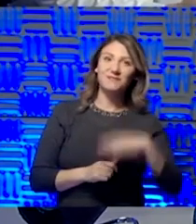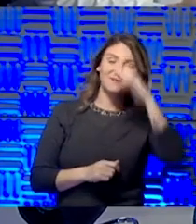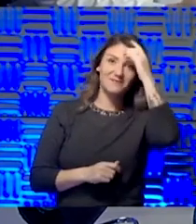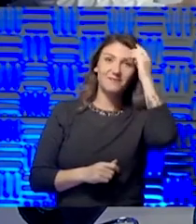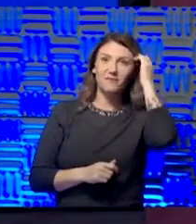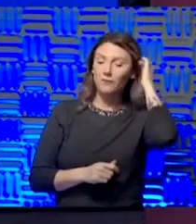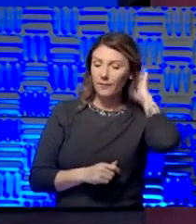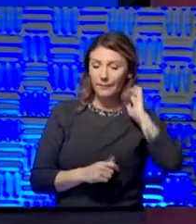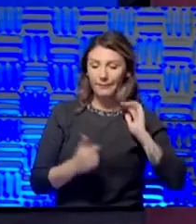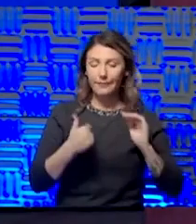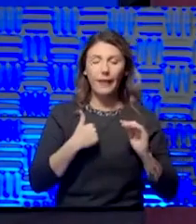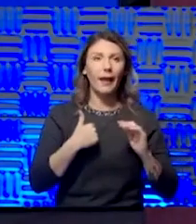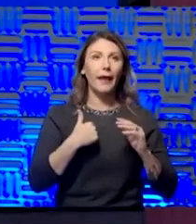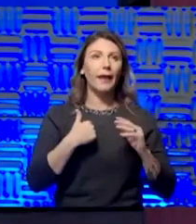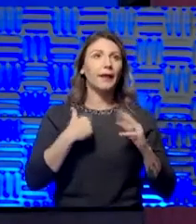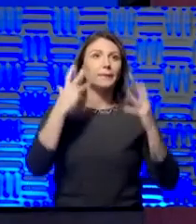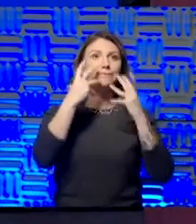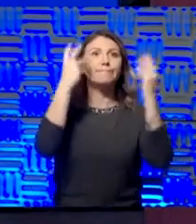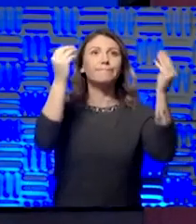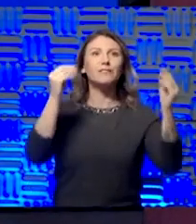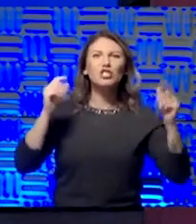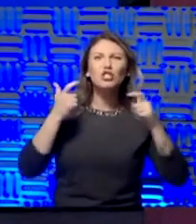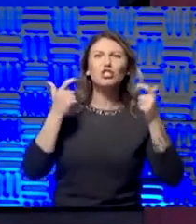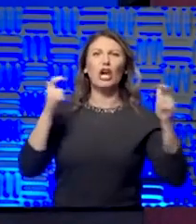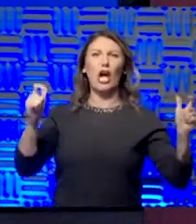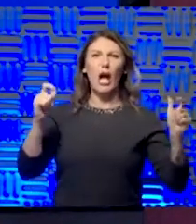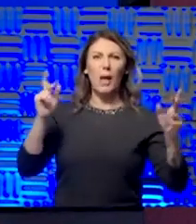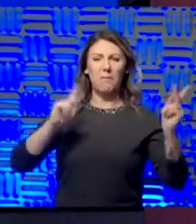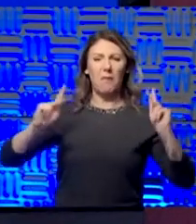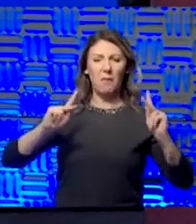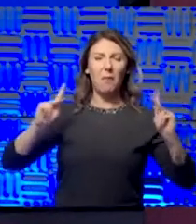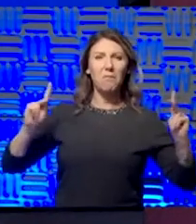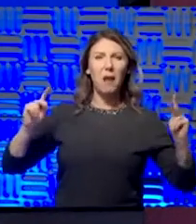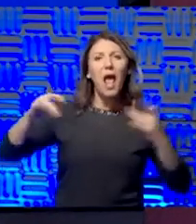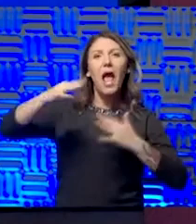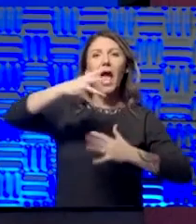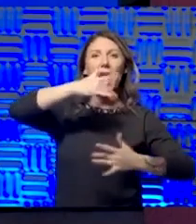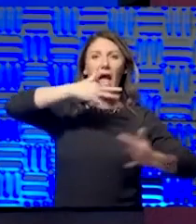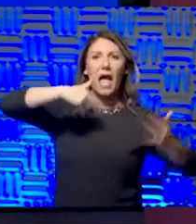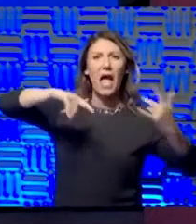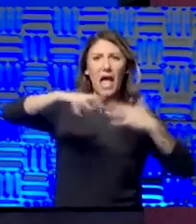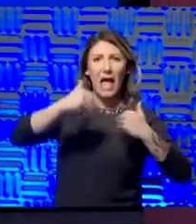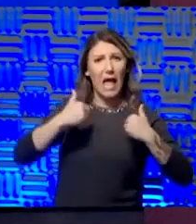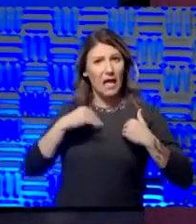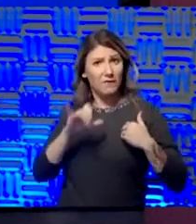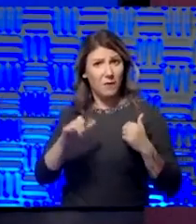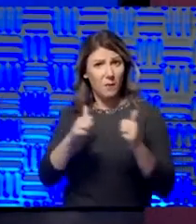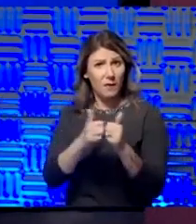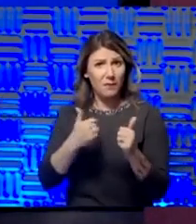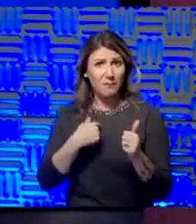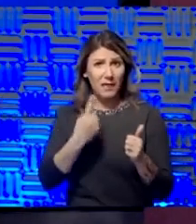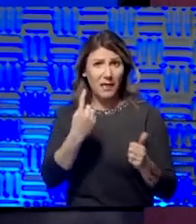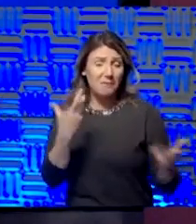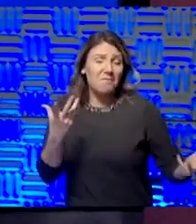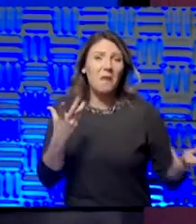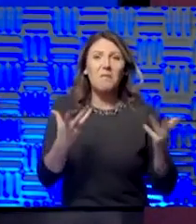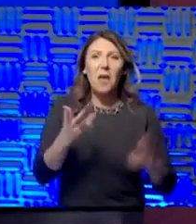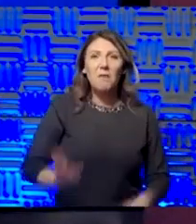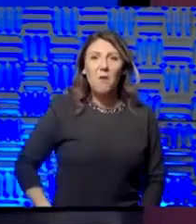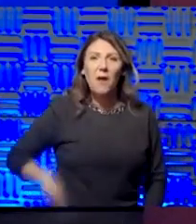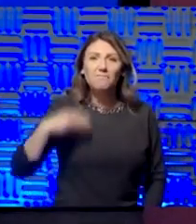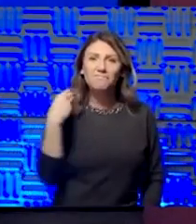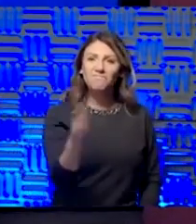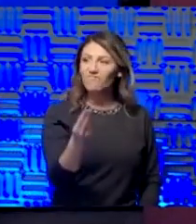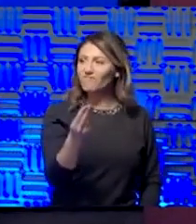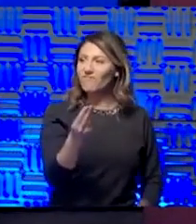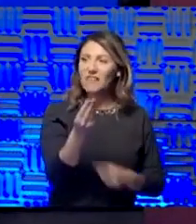I go to a large public gathering. I'm around a lot of people. Am I going to have this with me? Oh, maybe that I can pull my one out of my pocket. Where